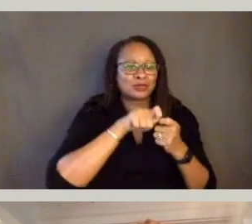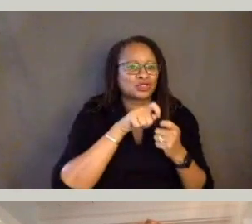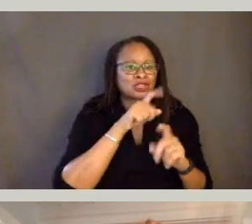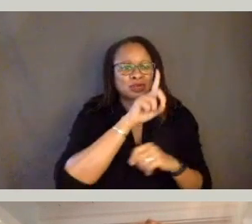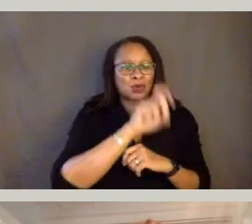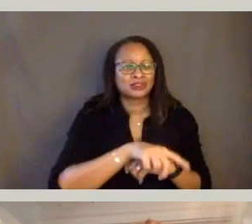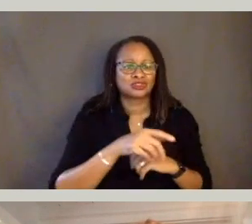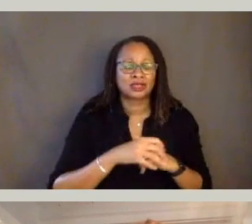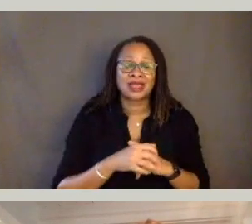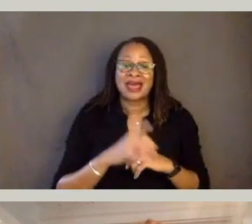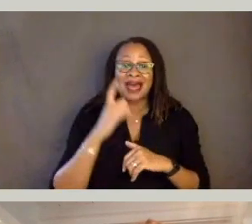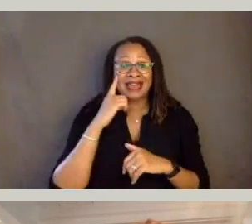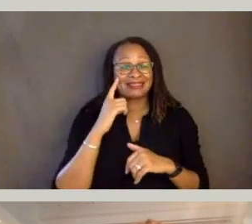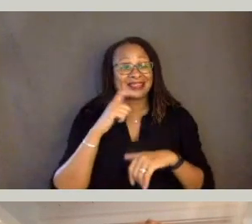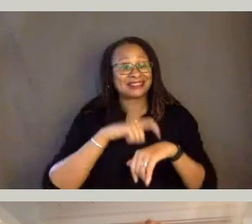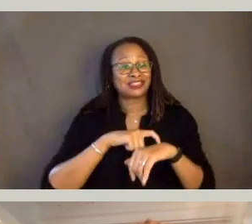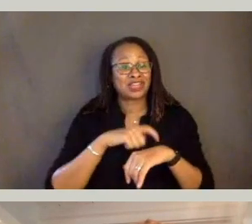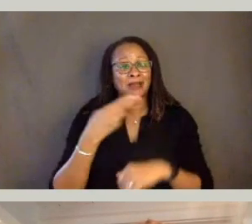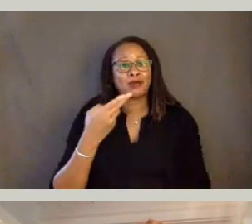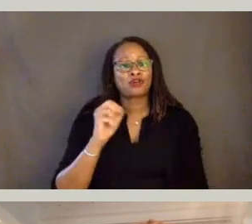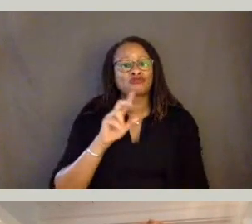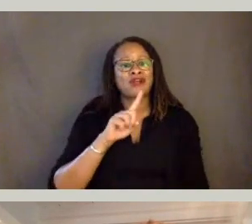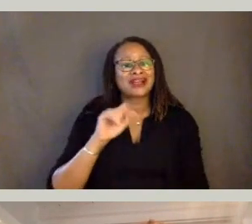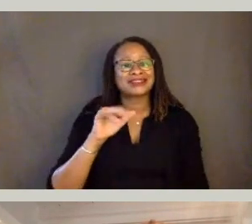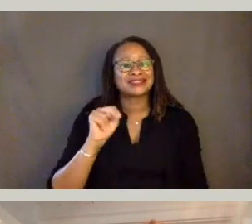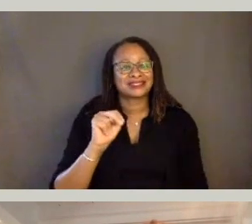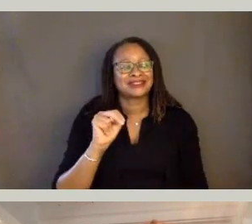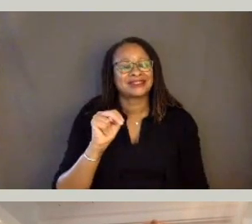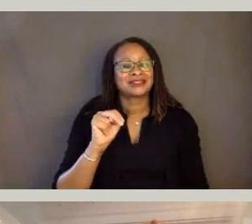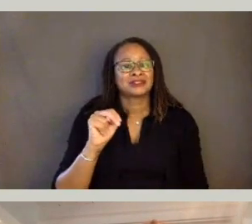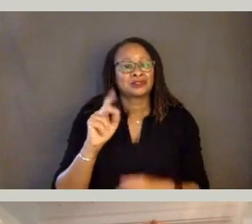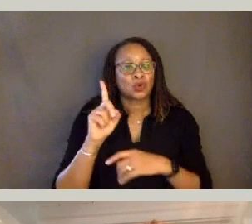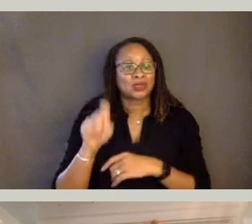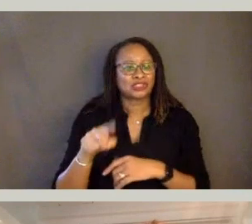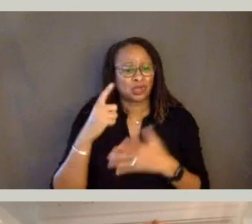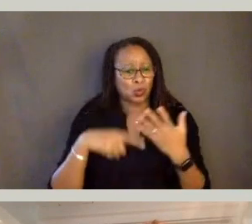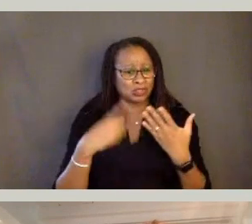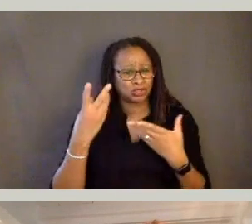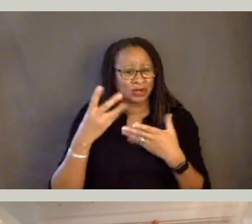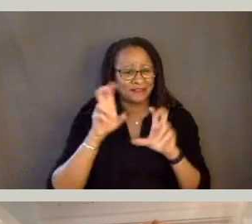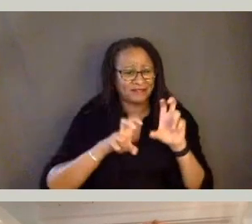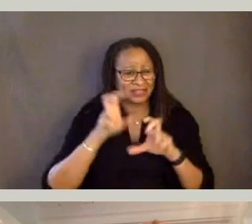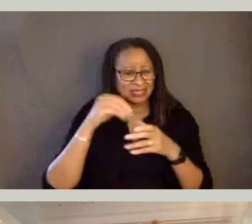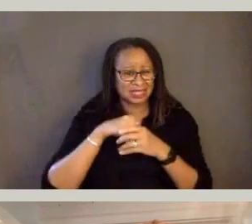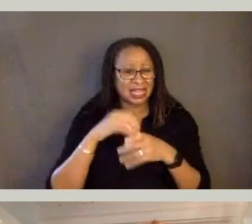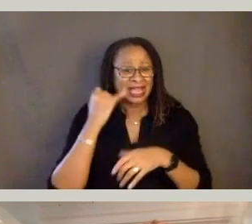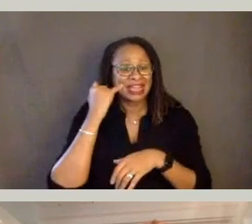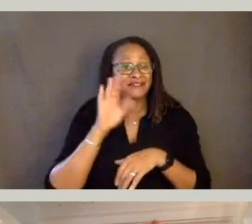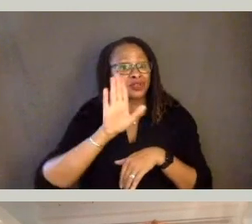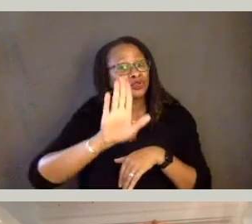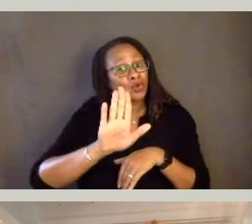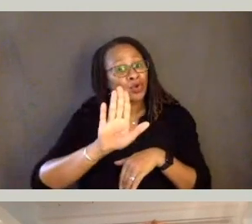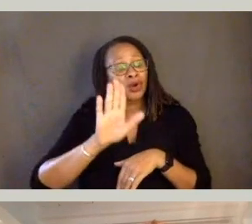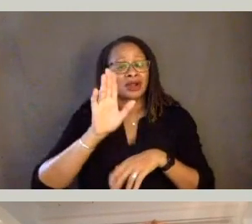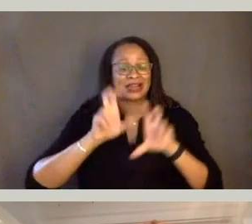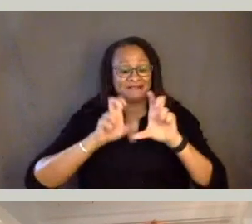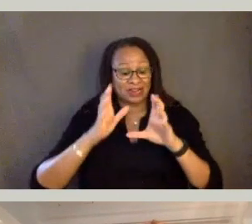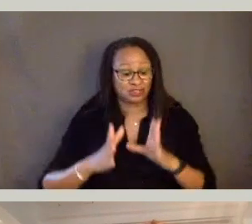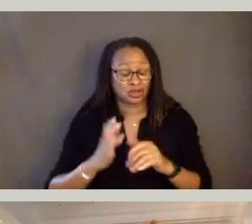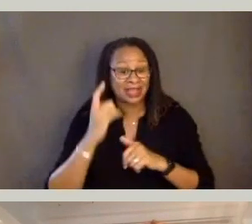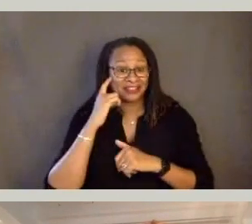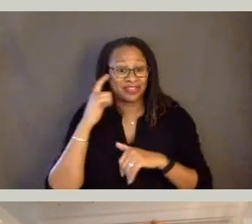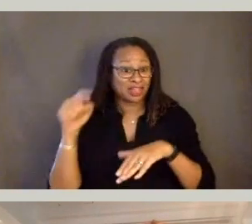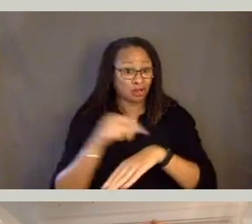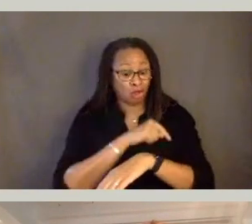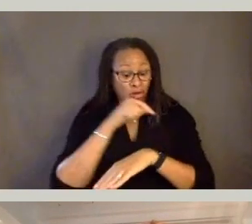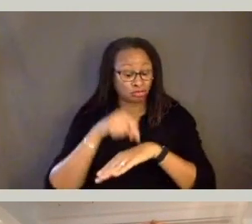know, I think the time horizon question and what you're actually investing in, because all these things, you know, if you're an investor, if you're thinking